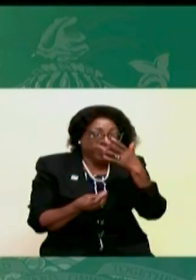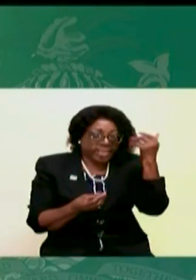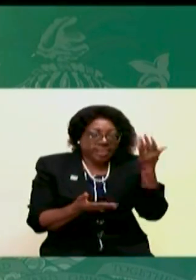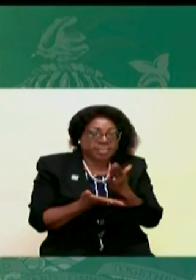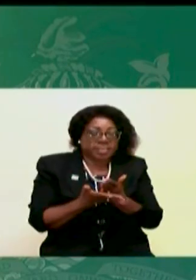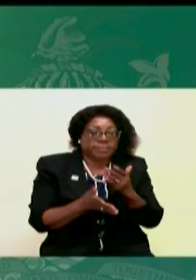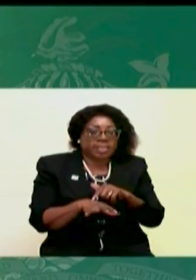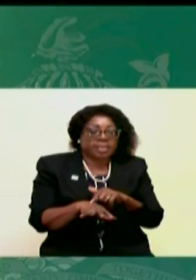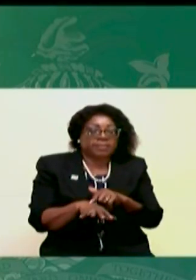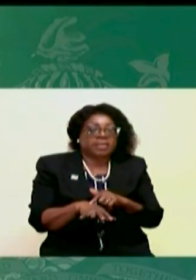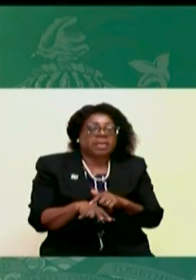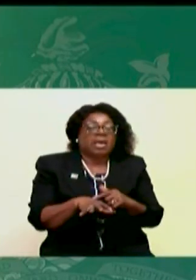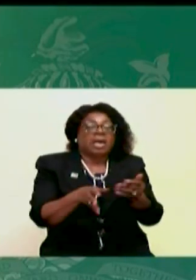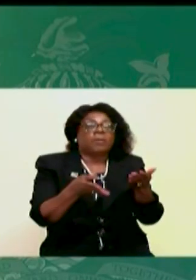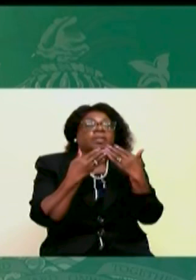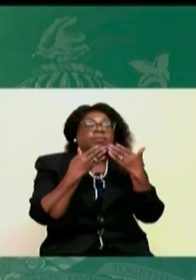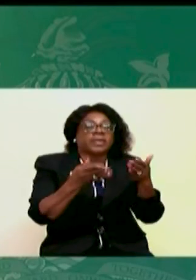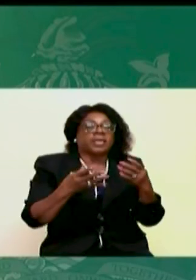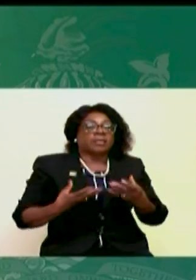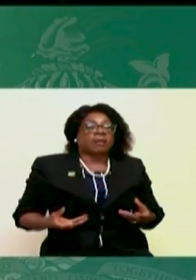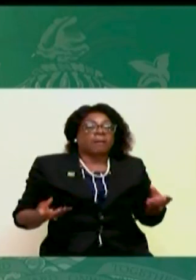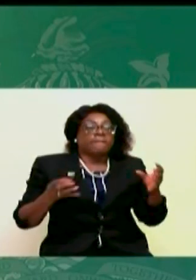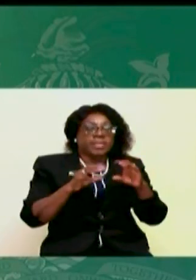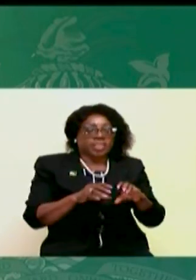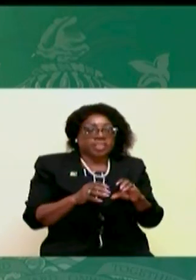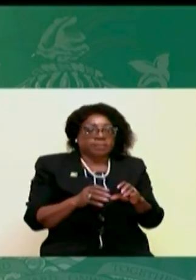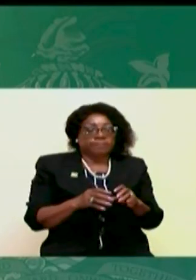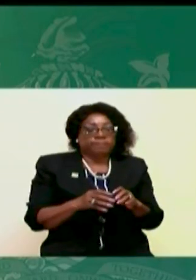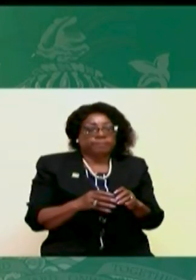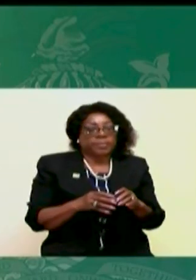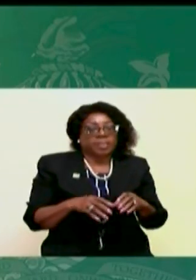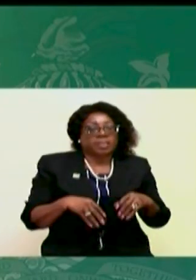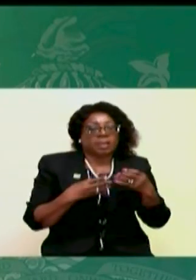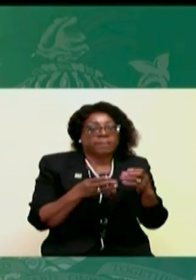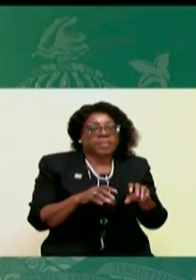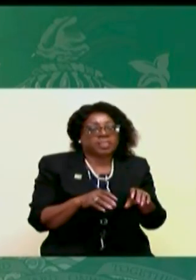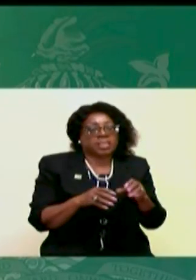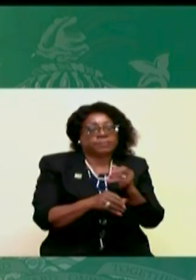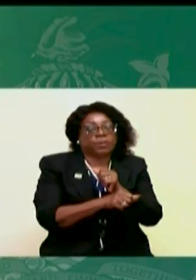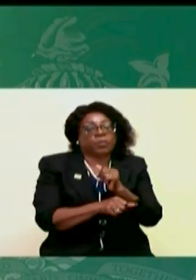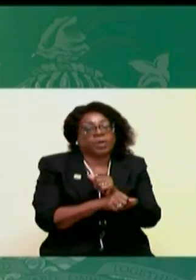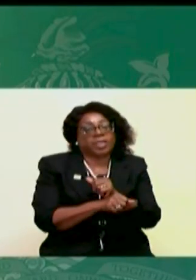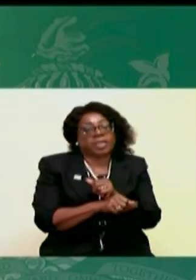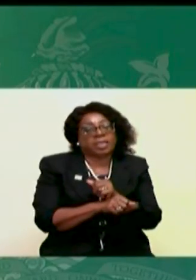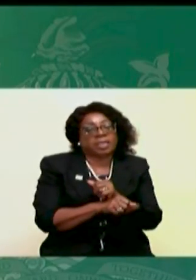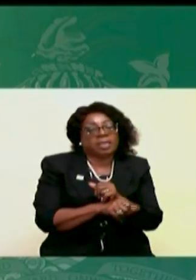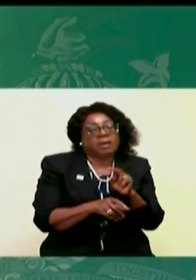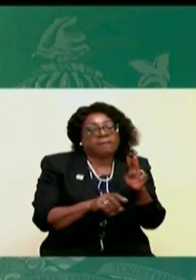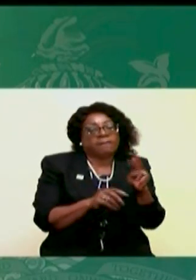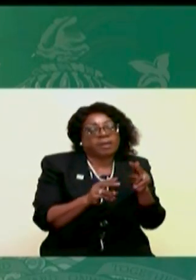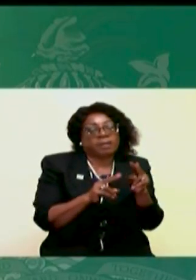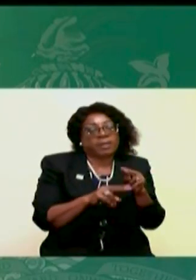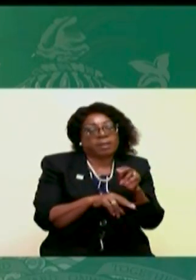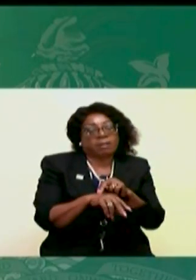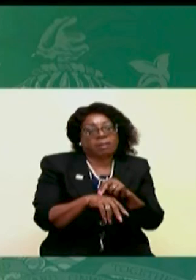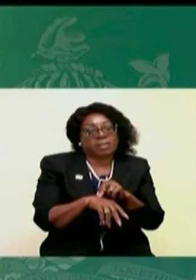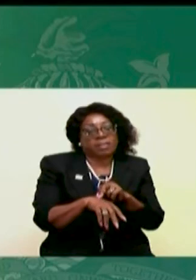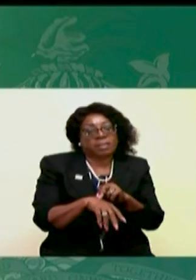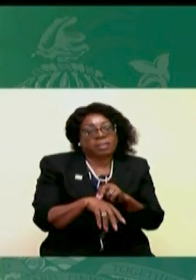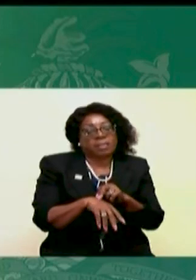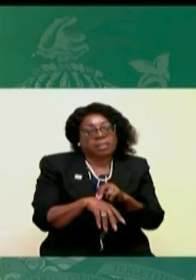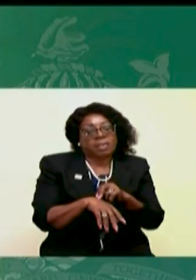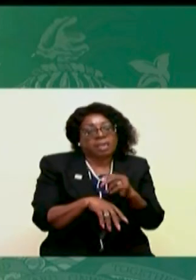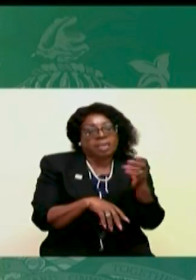the commission. The commission has been working incredibly hard. And